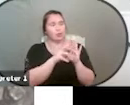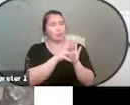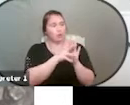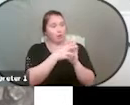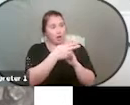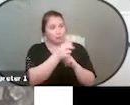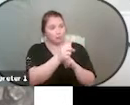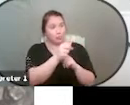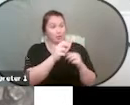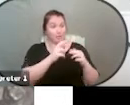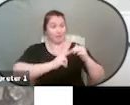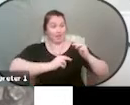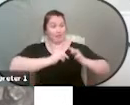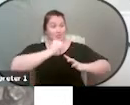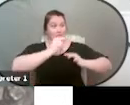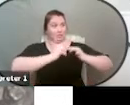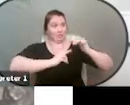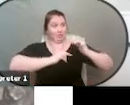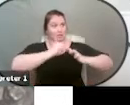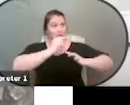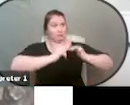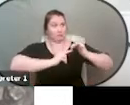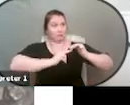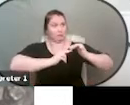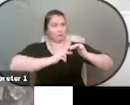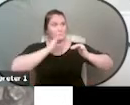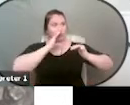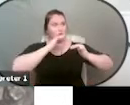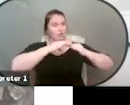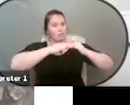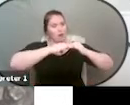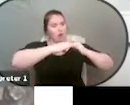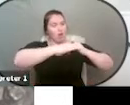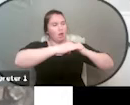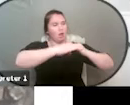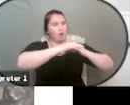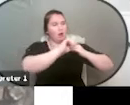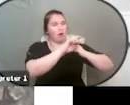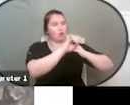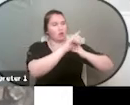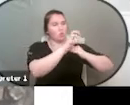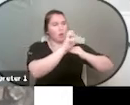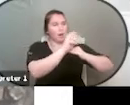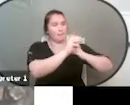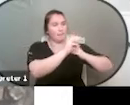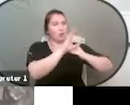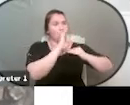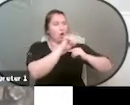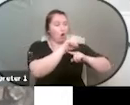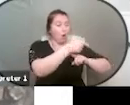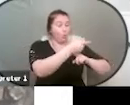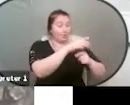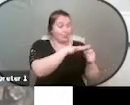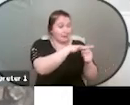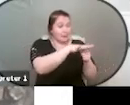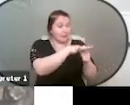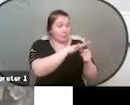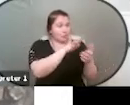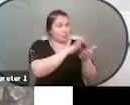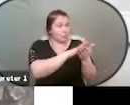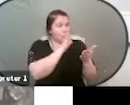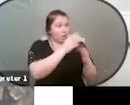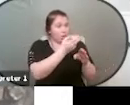High building, while maintaining the auditorium, that would be the only space that the school would